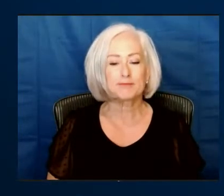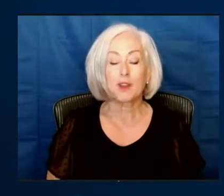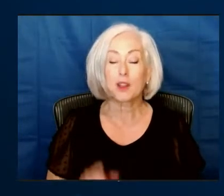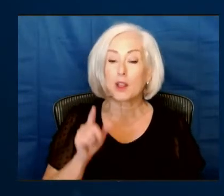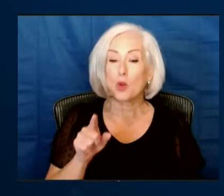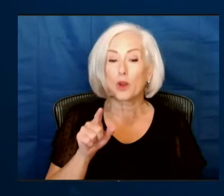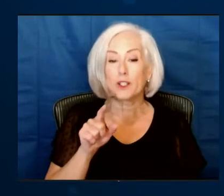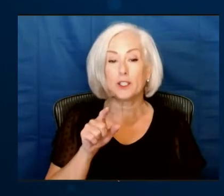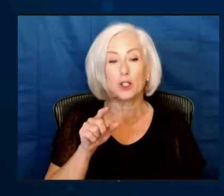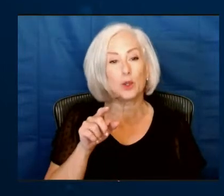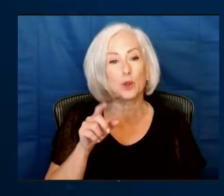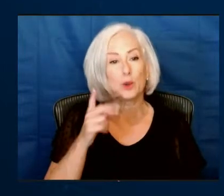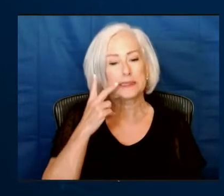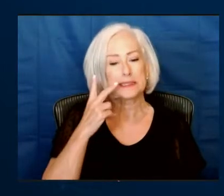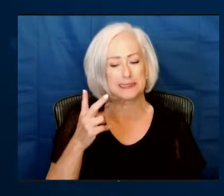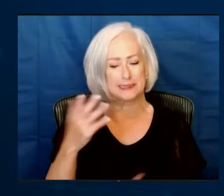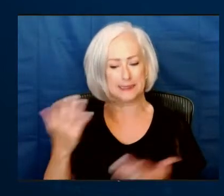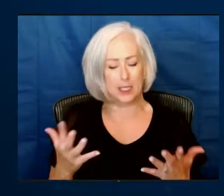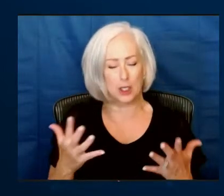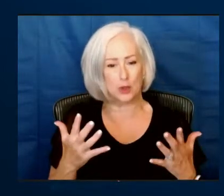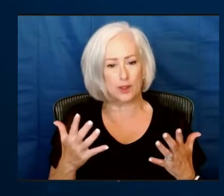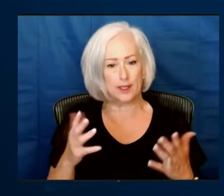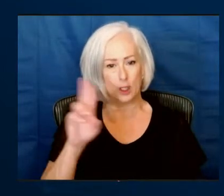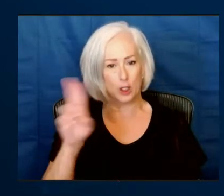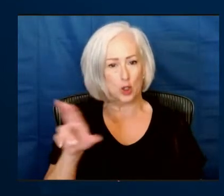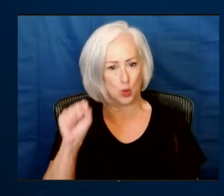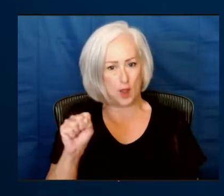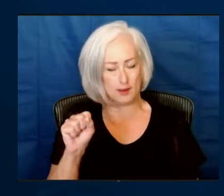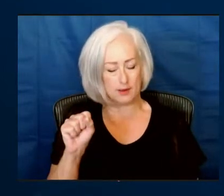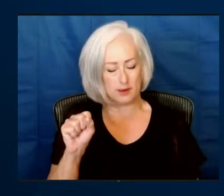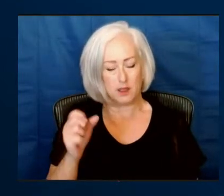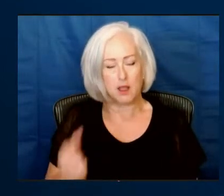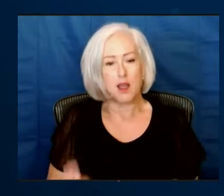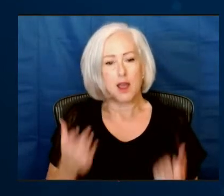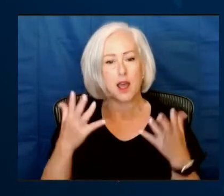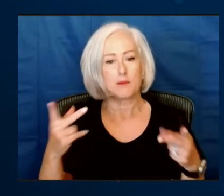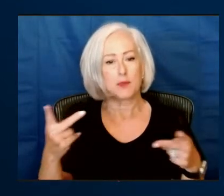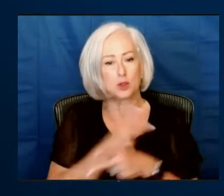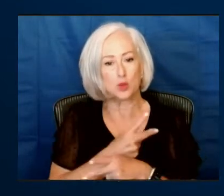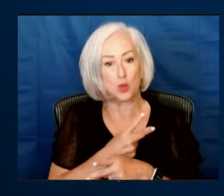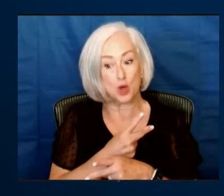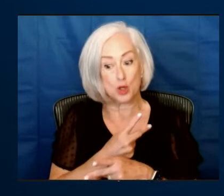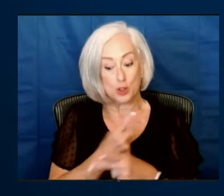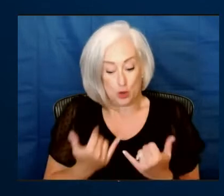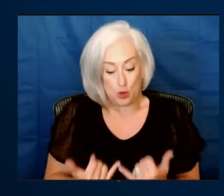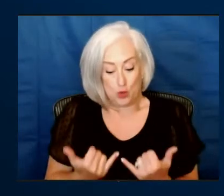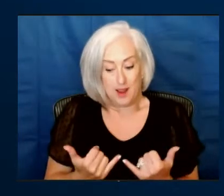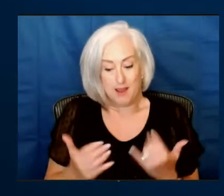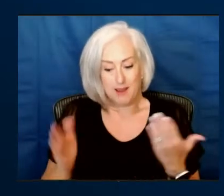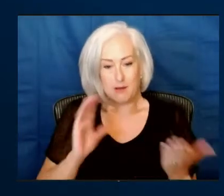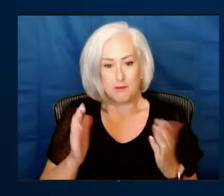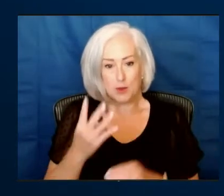United States, how much worse is it today than it was 4 years ago, before the pandemic?